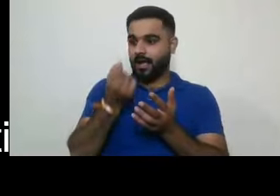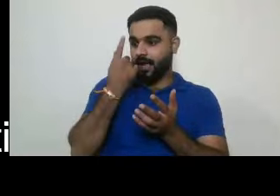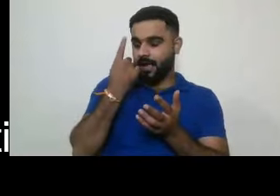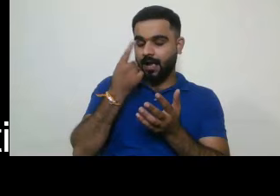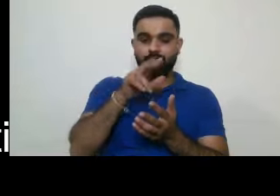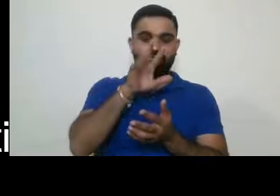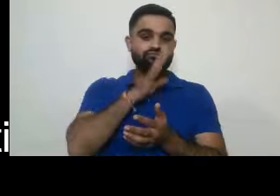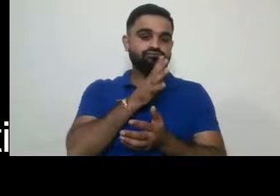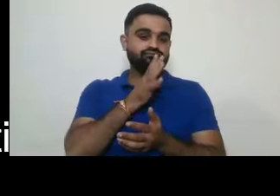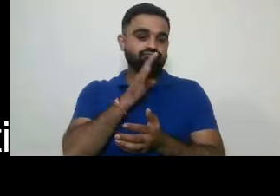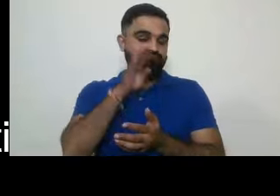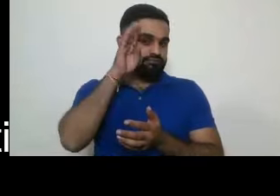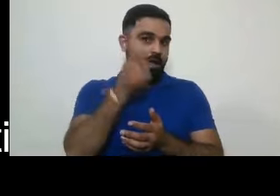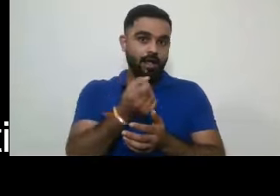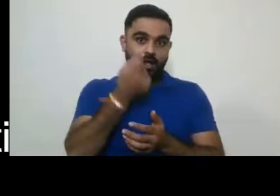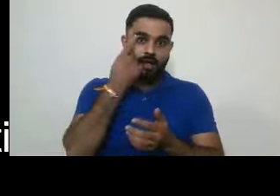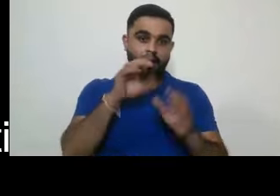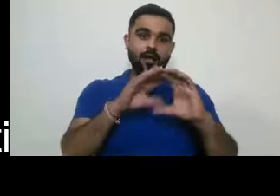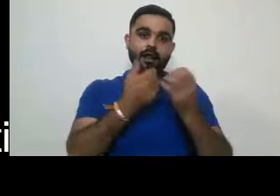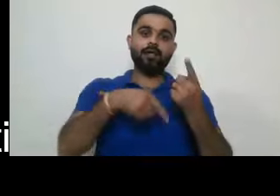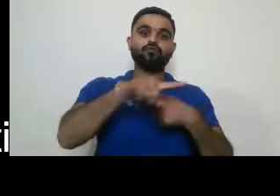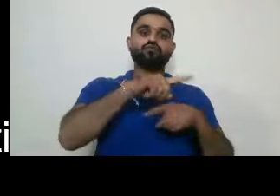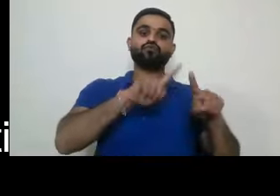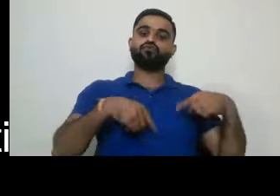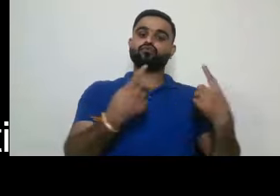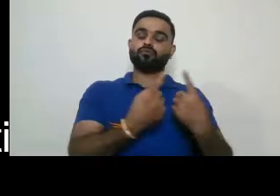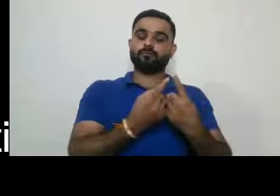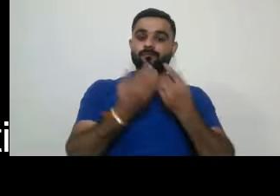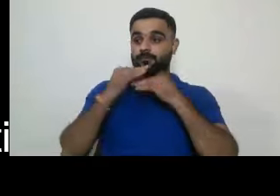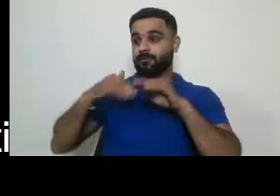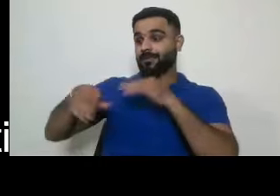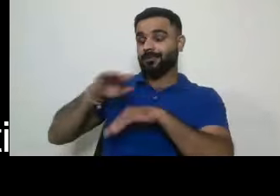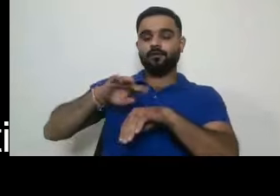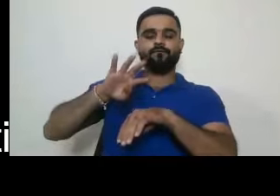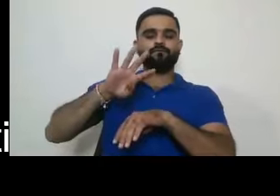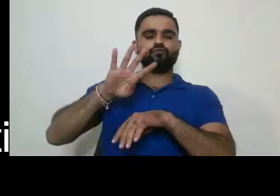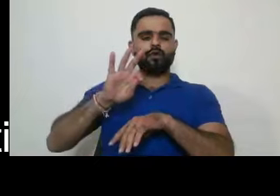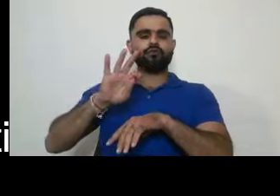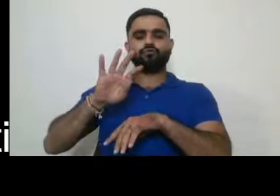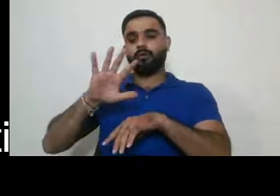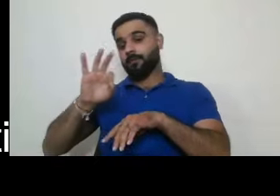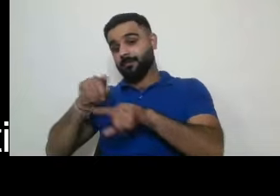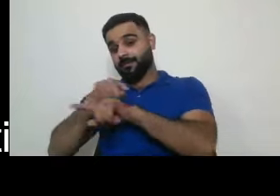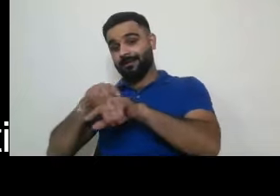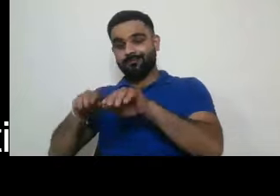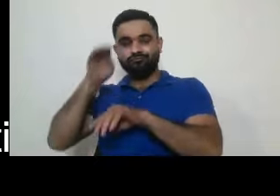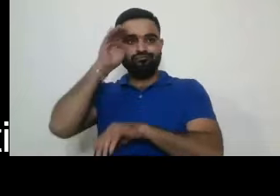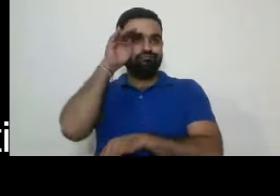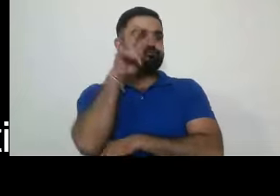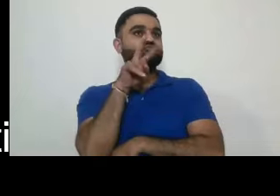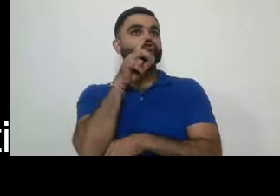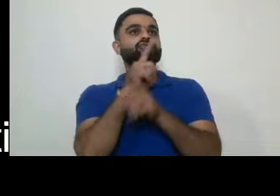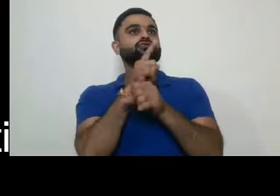spoken information in the classroom. Children spend 40 to 50% of their time listening to the